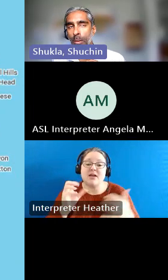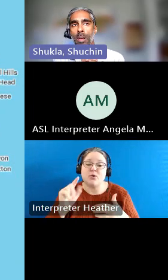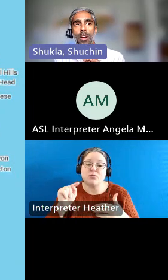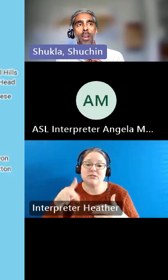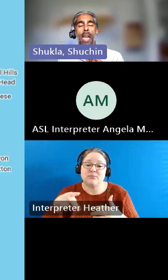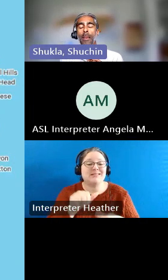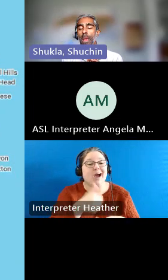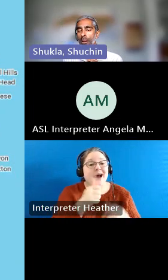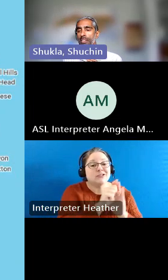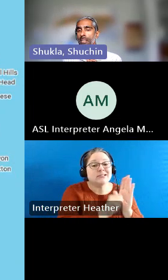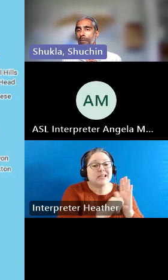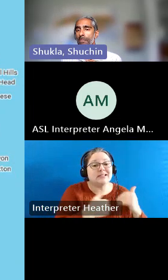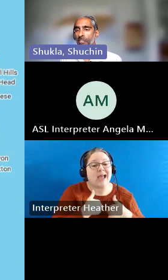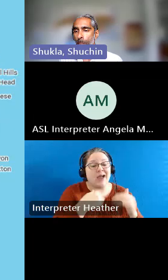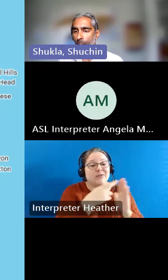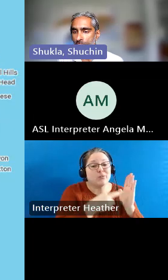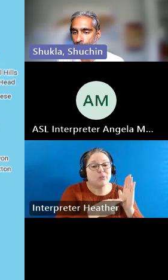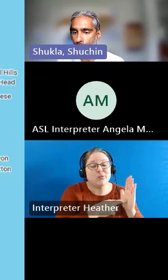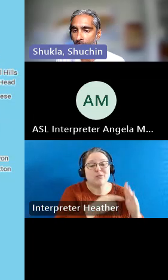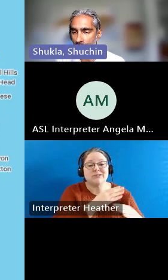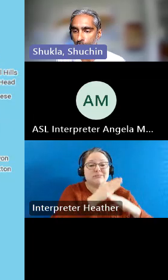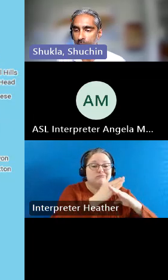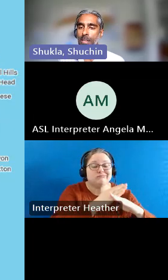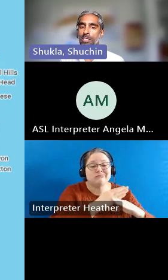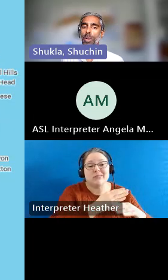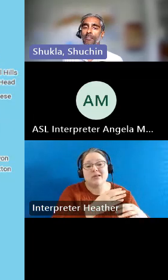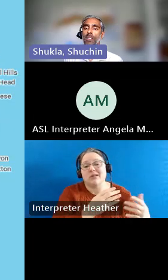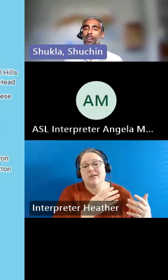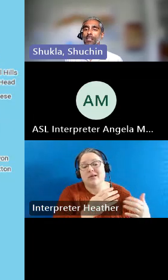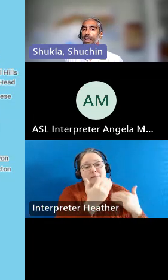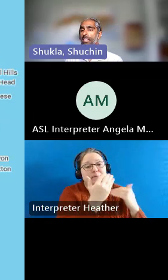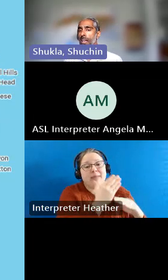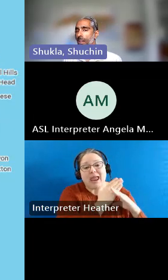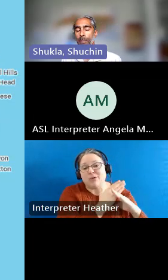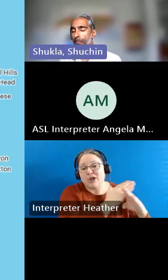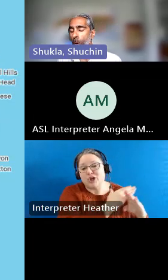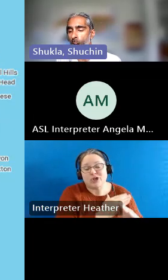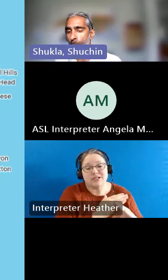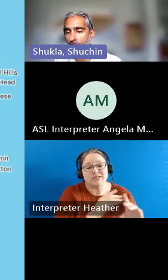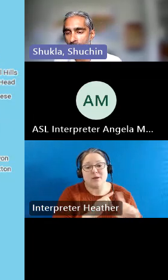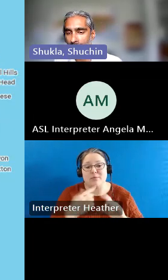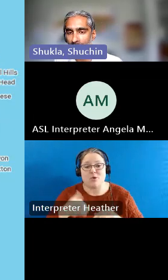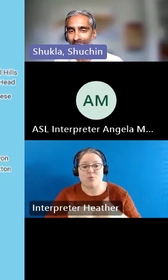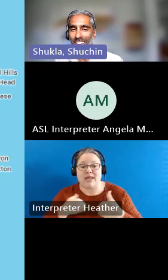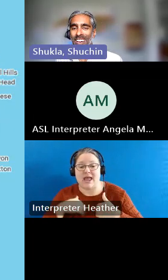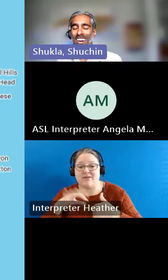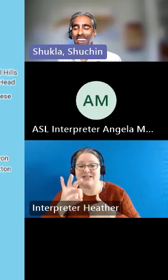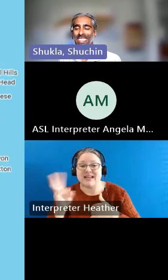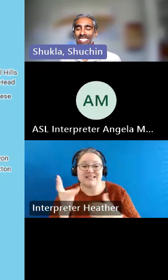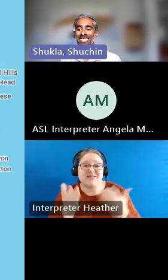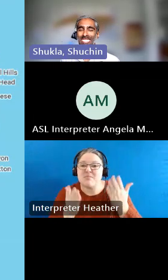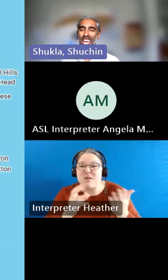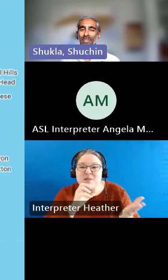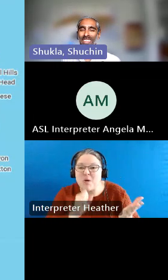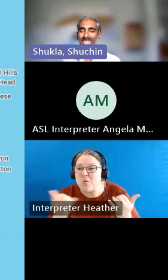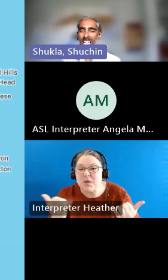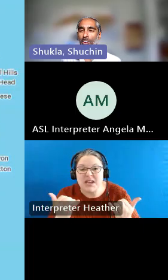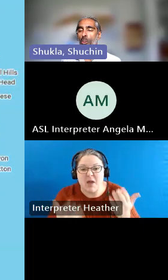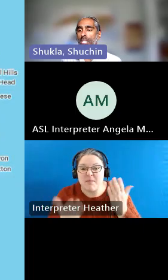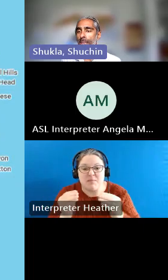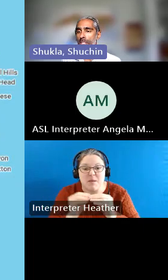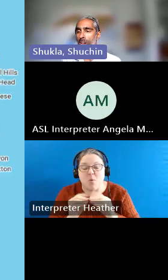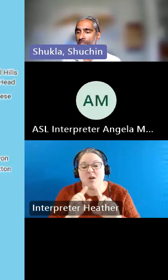more rules and barriers to developing an OTP or having an OTP. So we have 97. I might already be out of date this